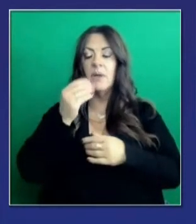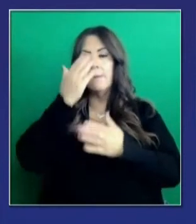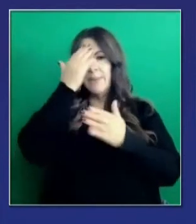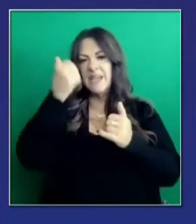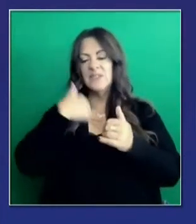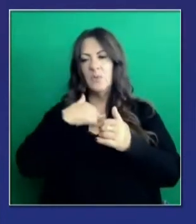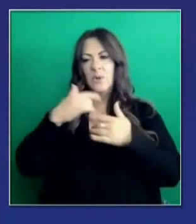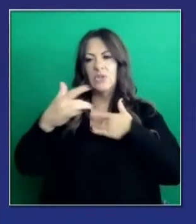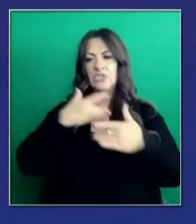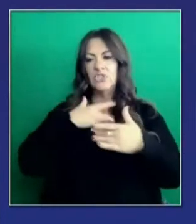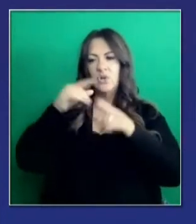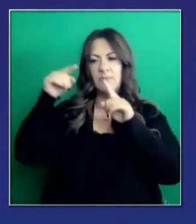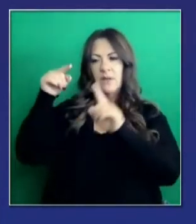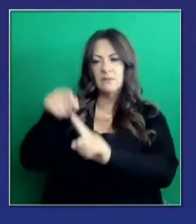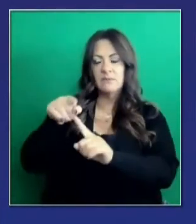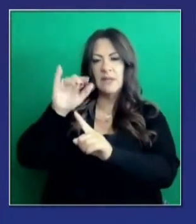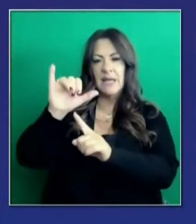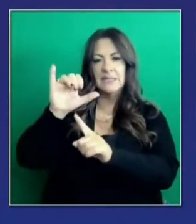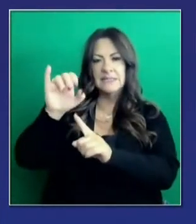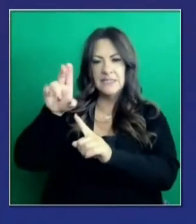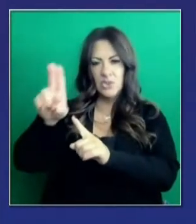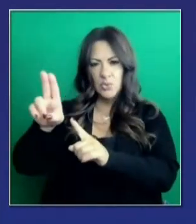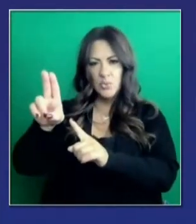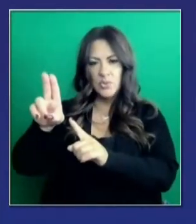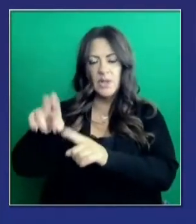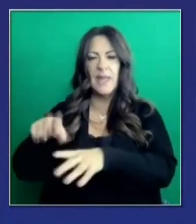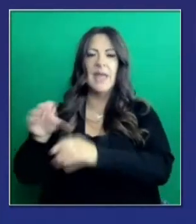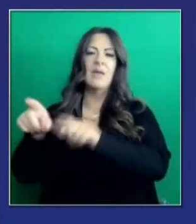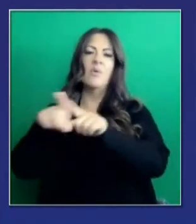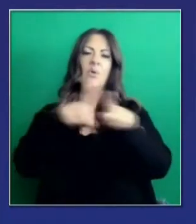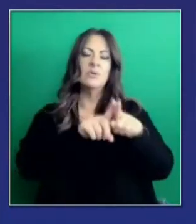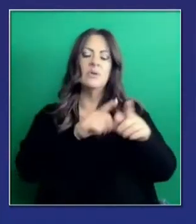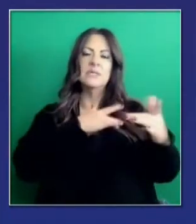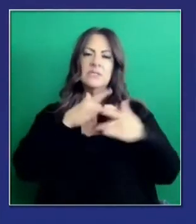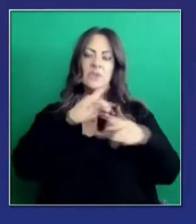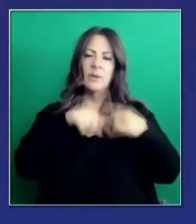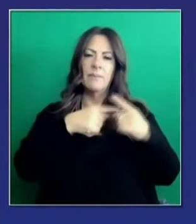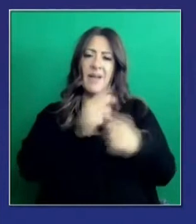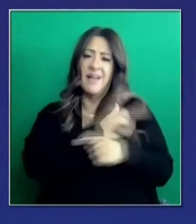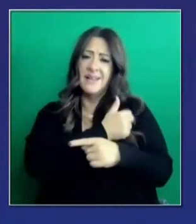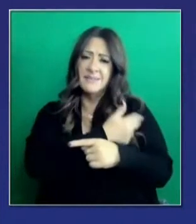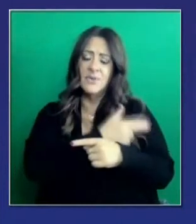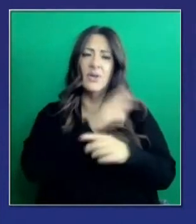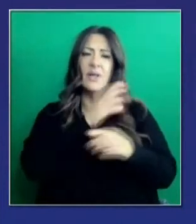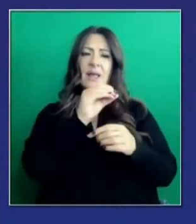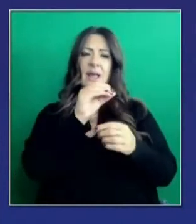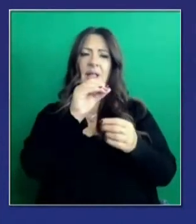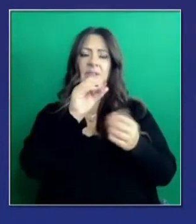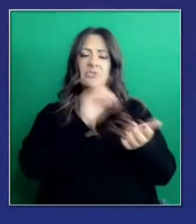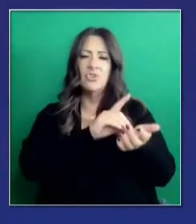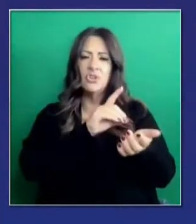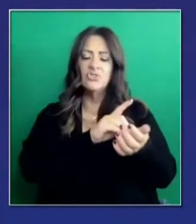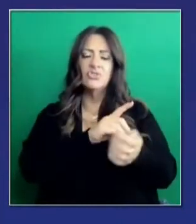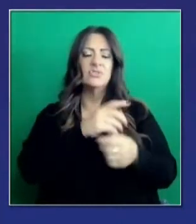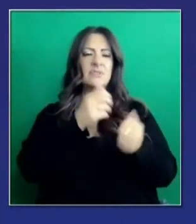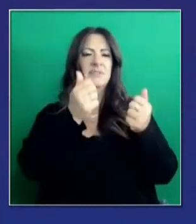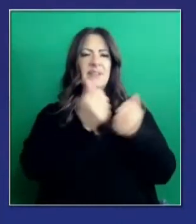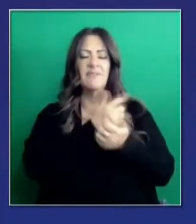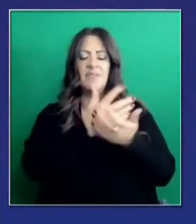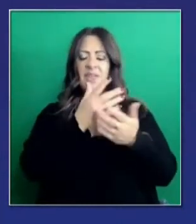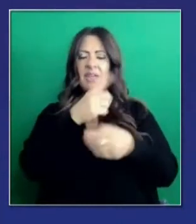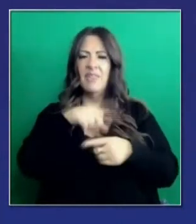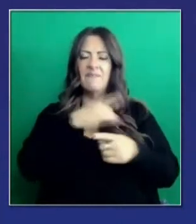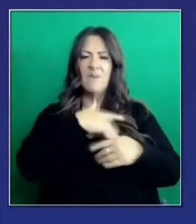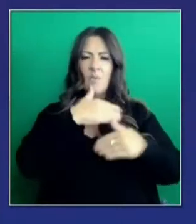the ability of our healthcare workforce, our hospital partners, all of our clinical partners across the state to be able to